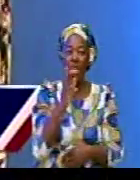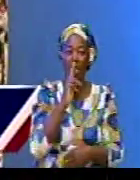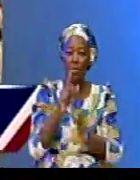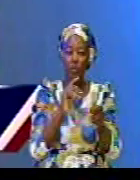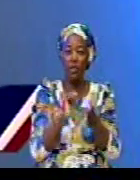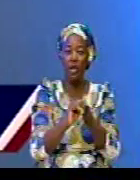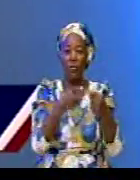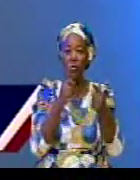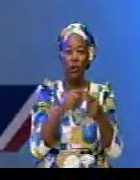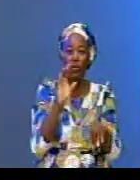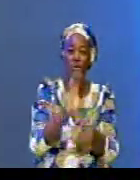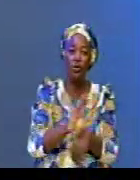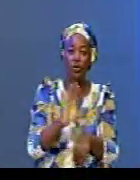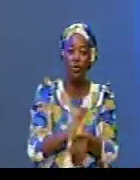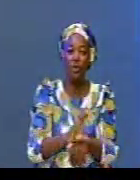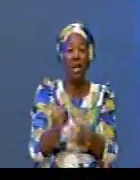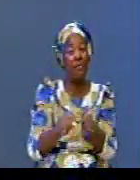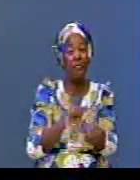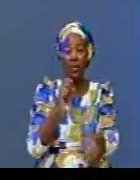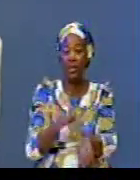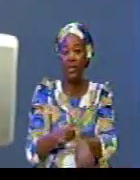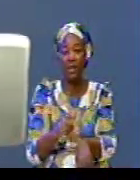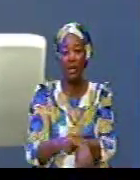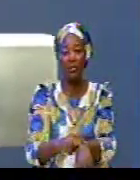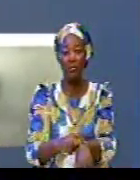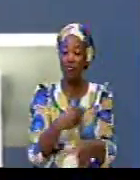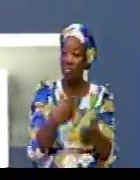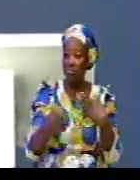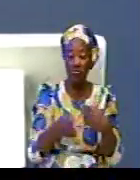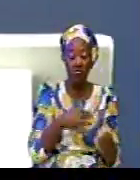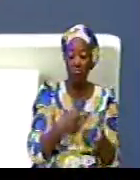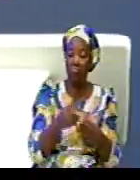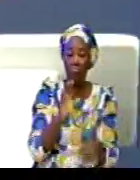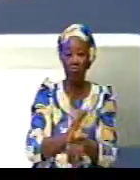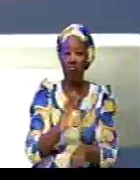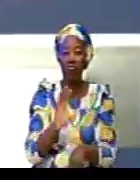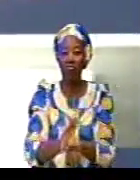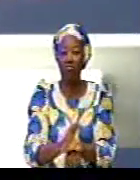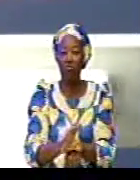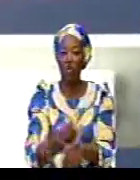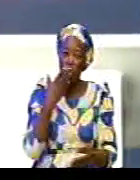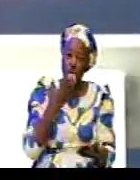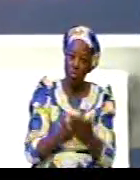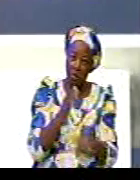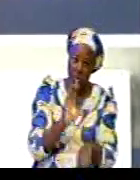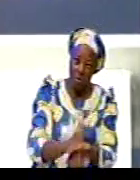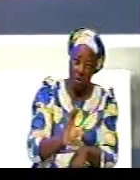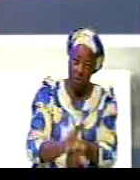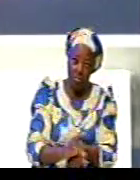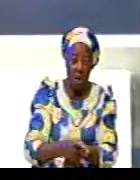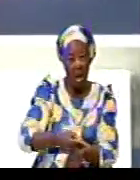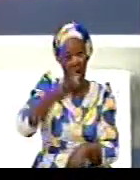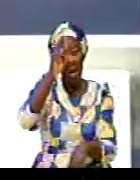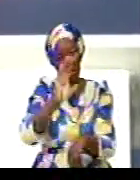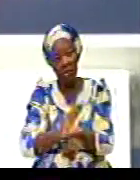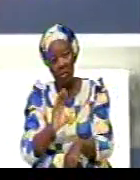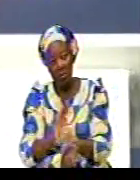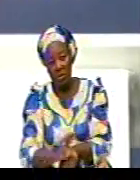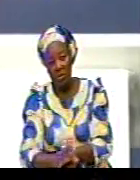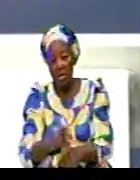with God? There are people who go to church regularly, whatever